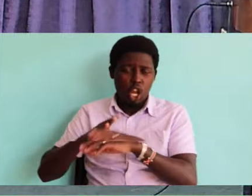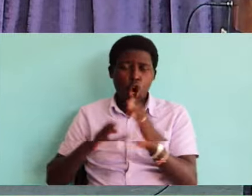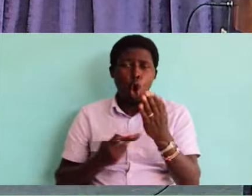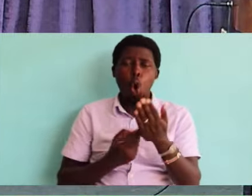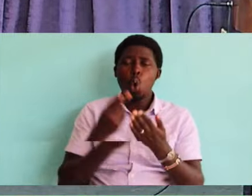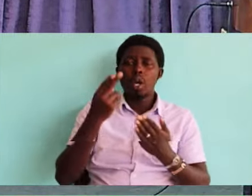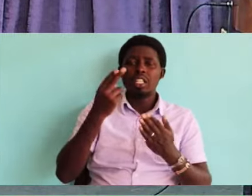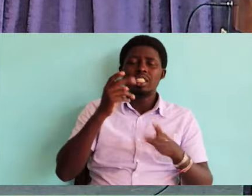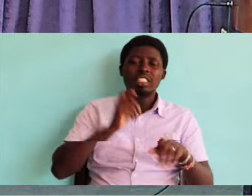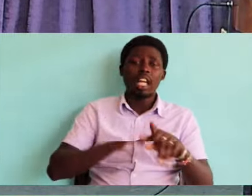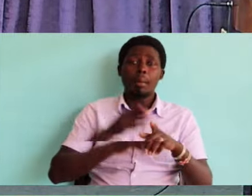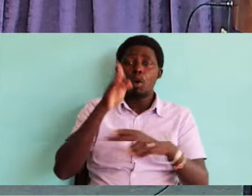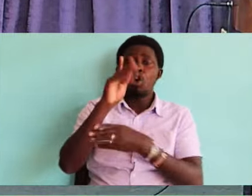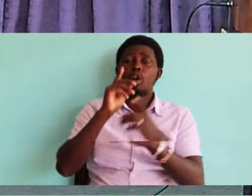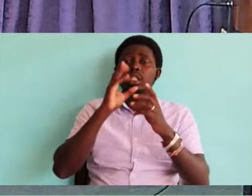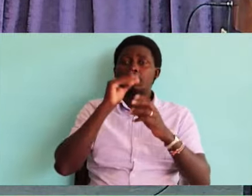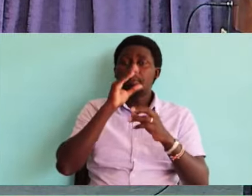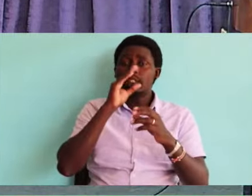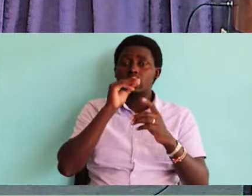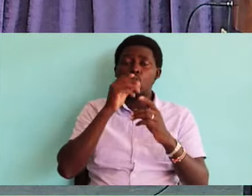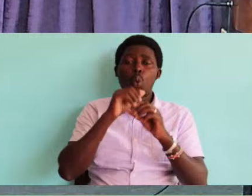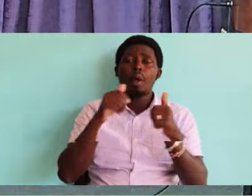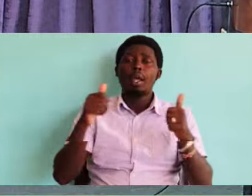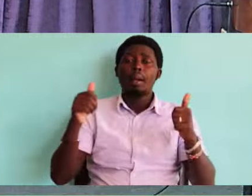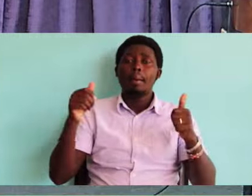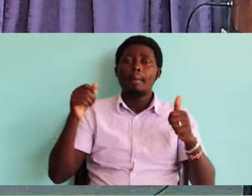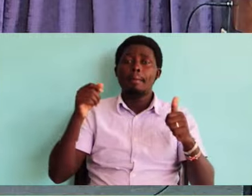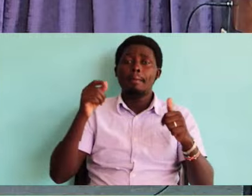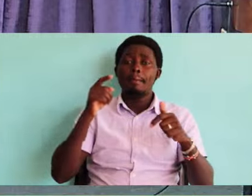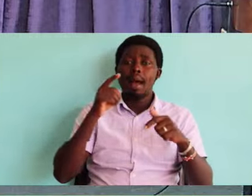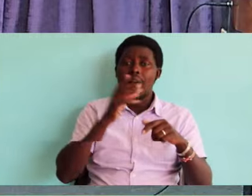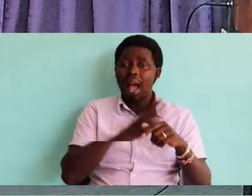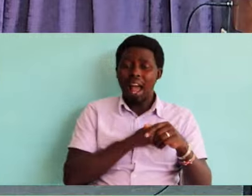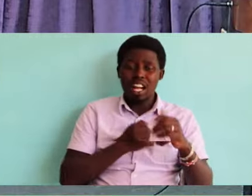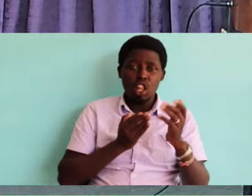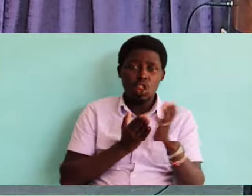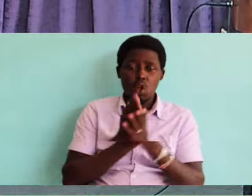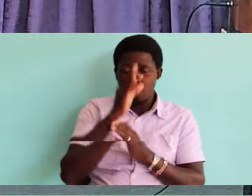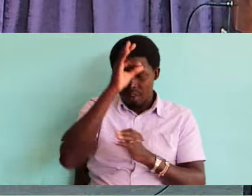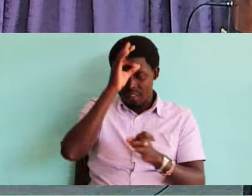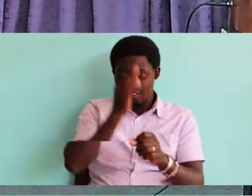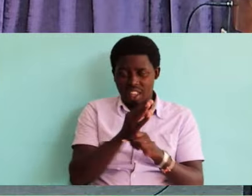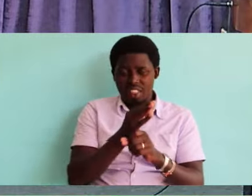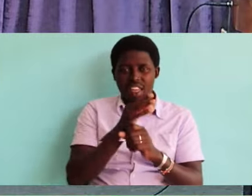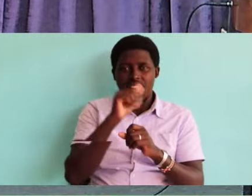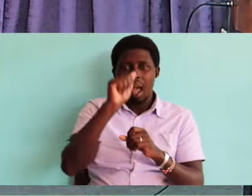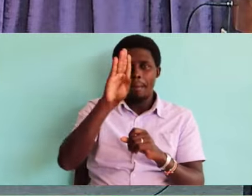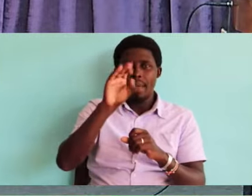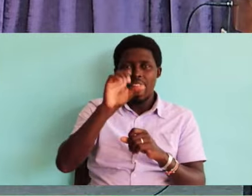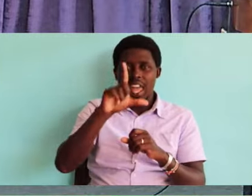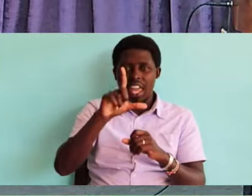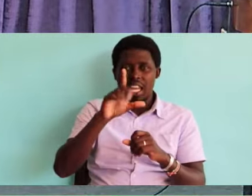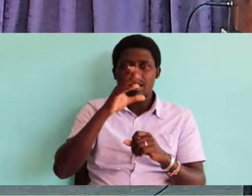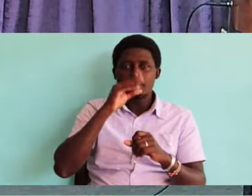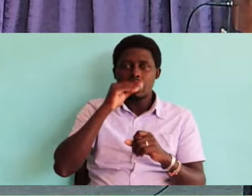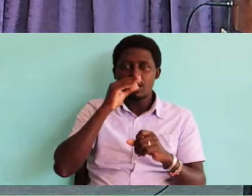his offerings. And by faith, Abel speaks, even though he is dead.